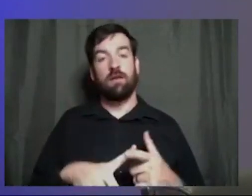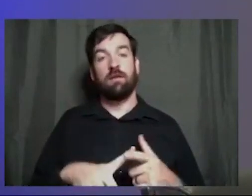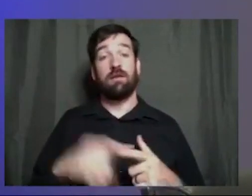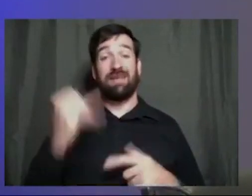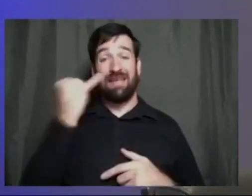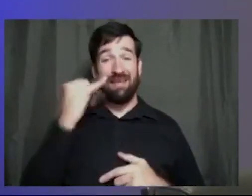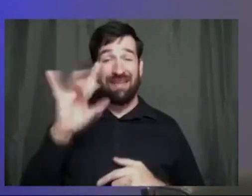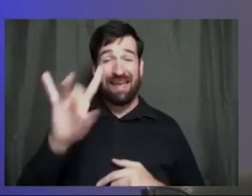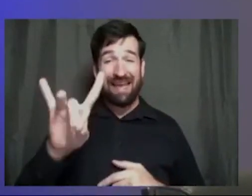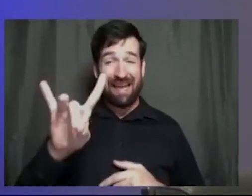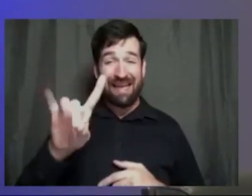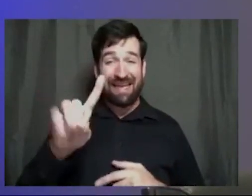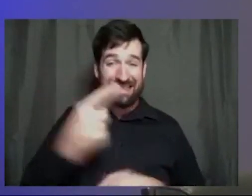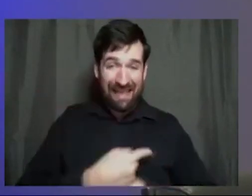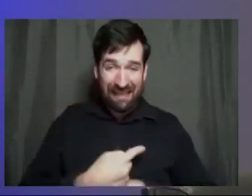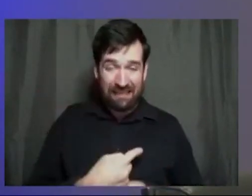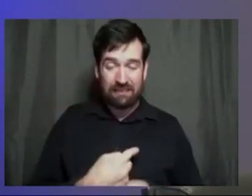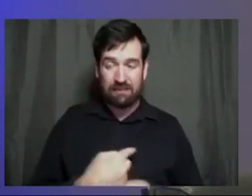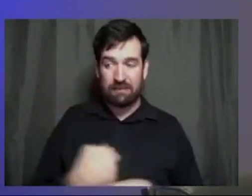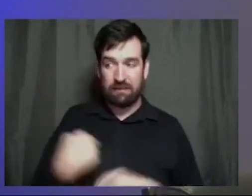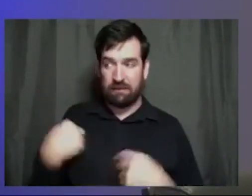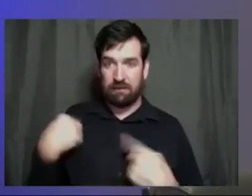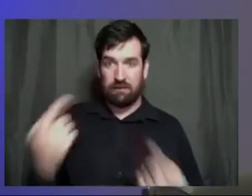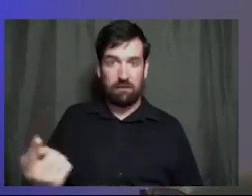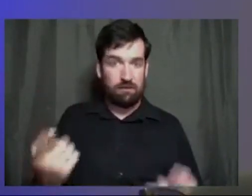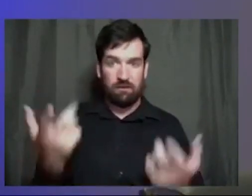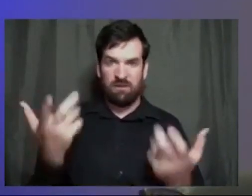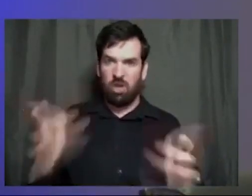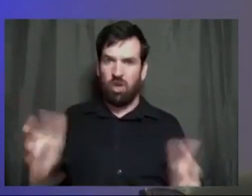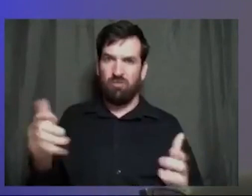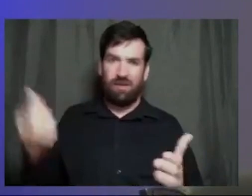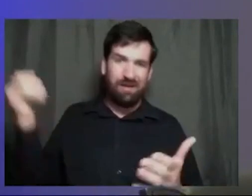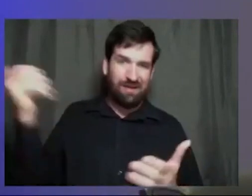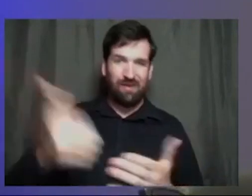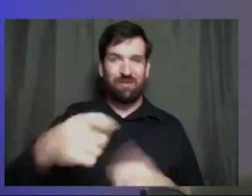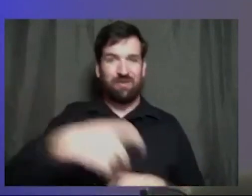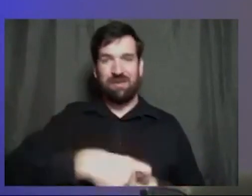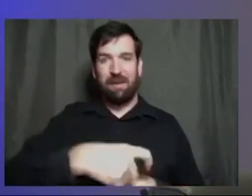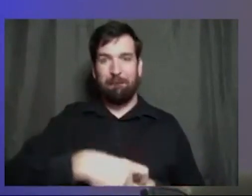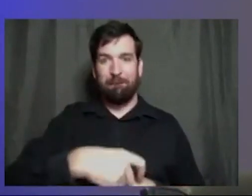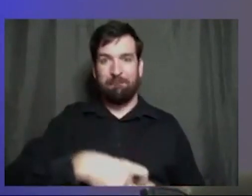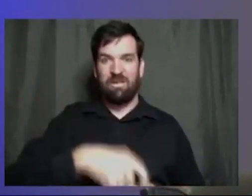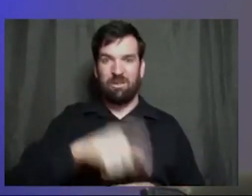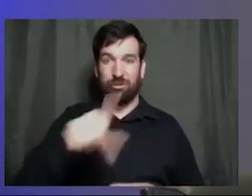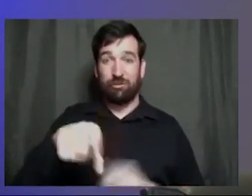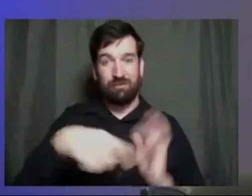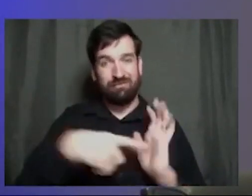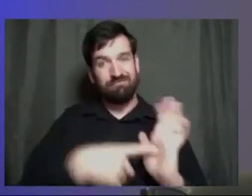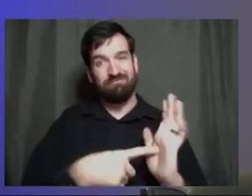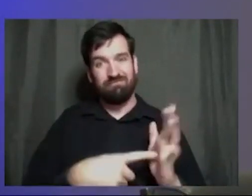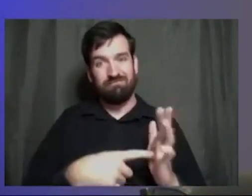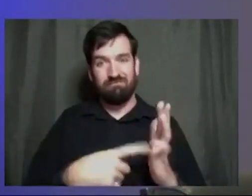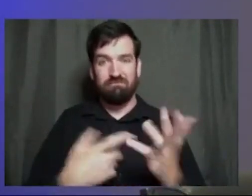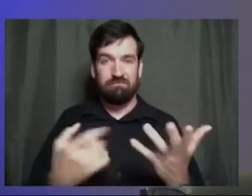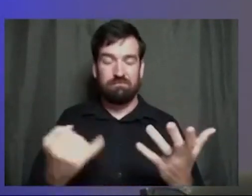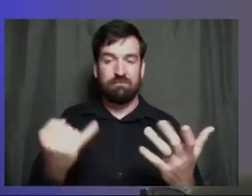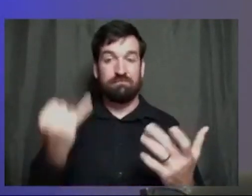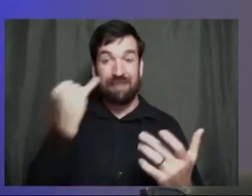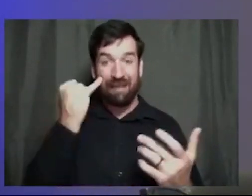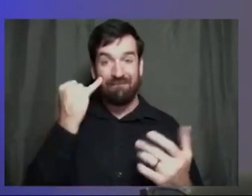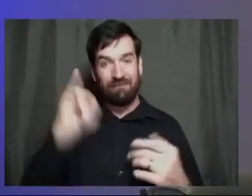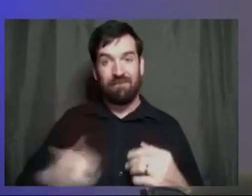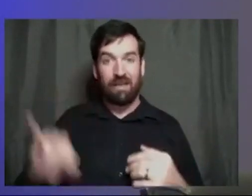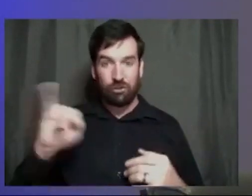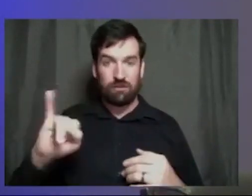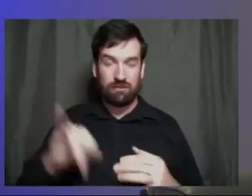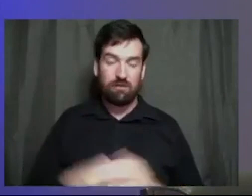your exposure, you're already close to that time frame where you would be showing symptoms if you were infected. So one of